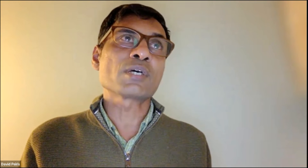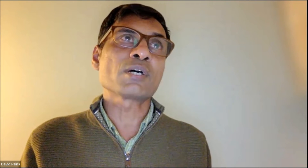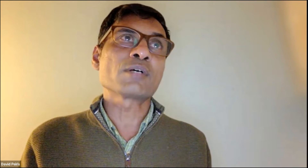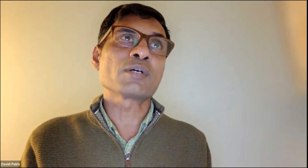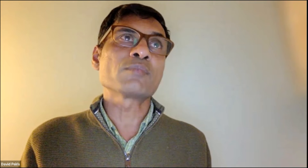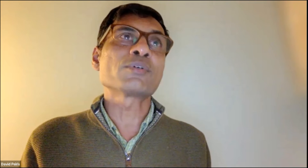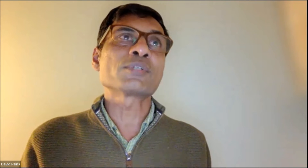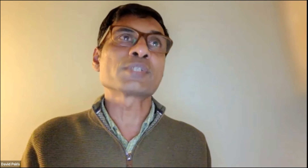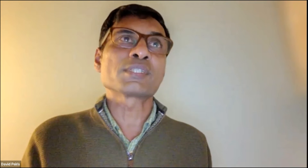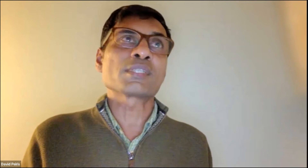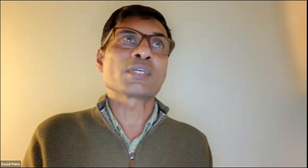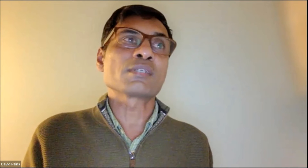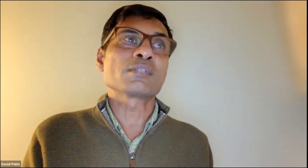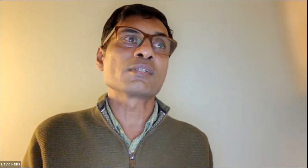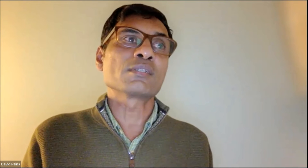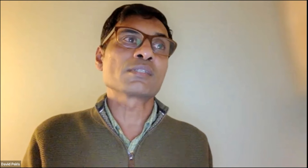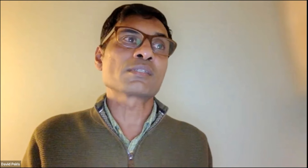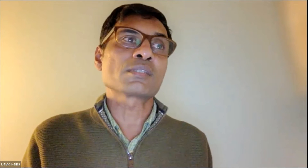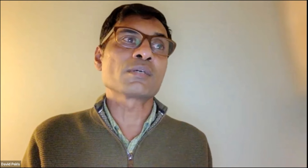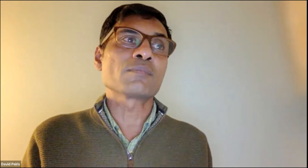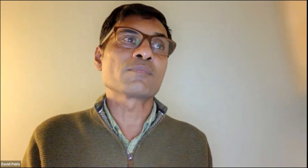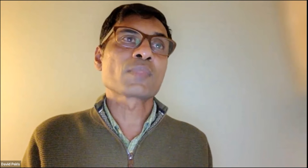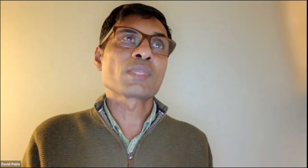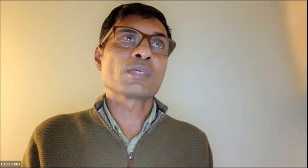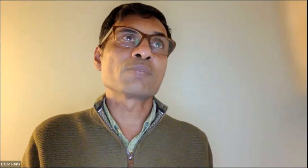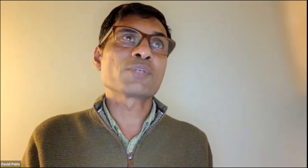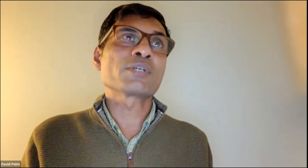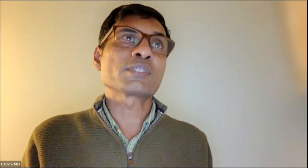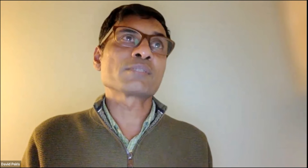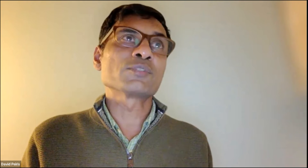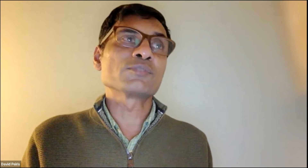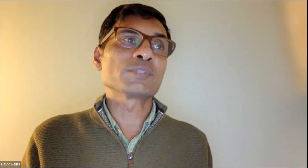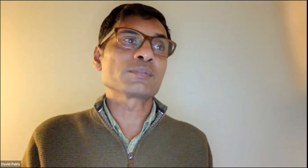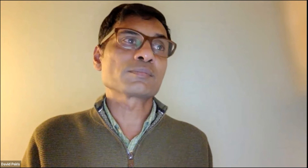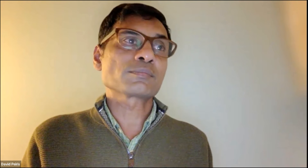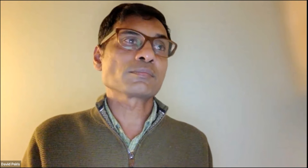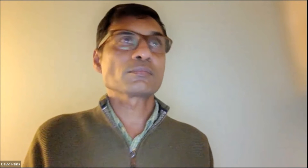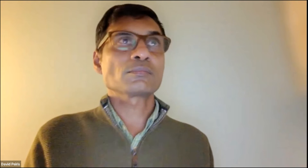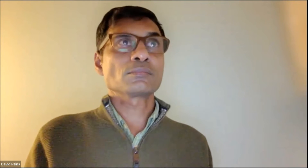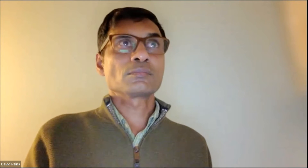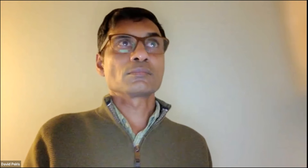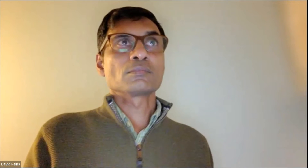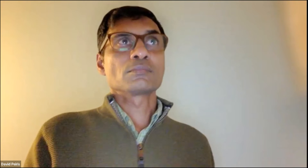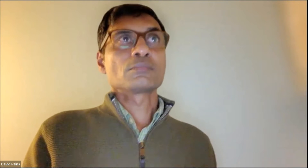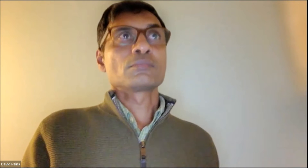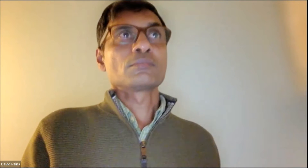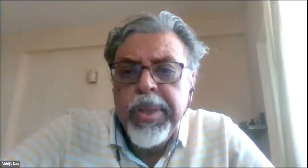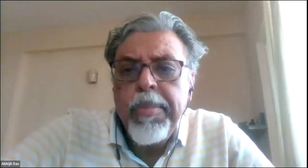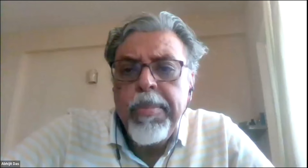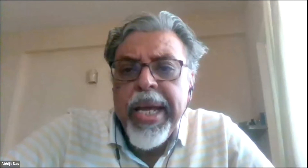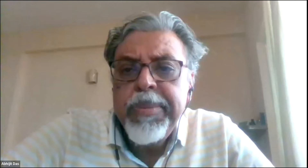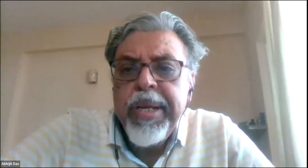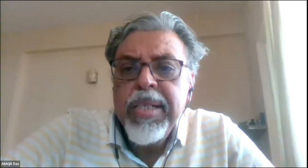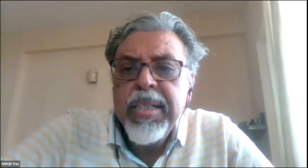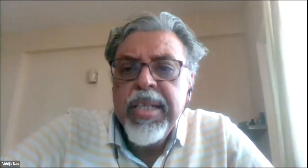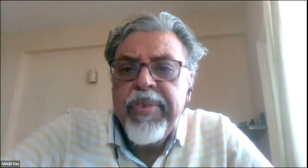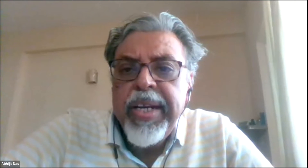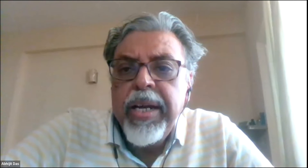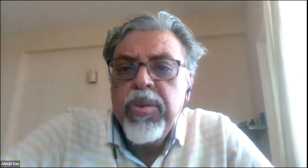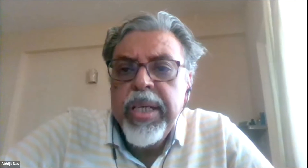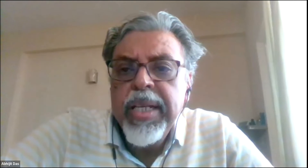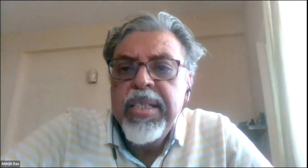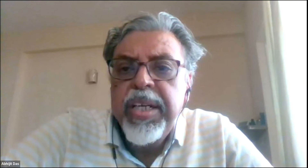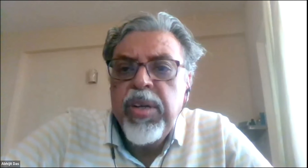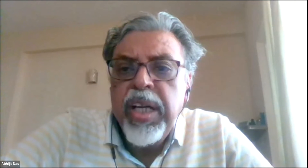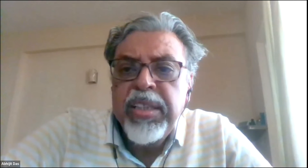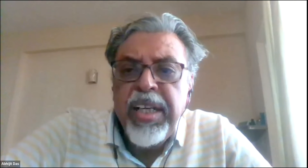experience, how important is that in this in progress and movement? We, my experience is that we